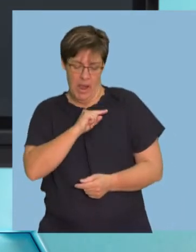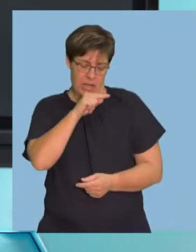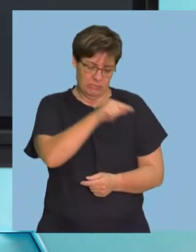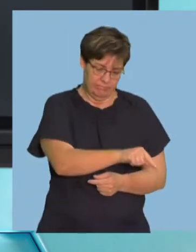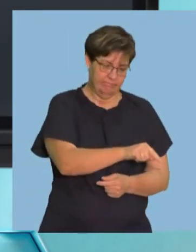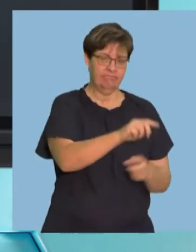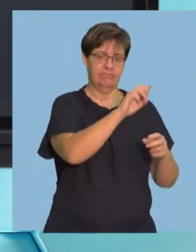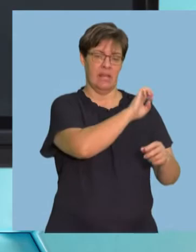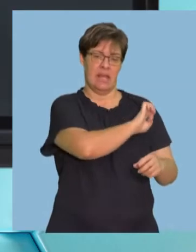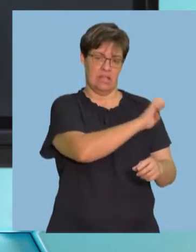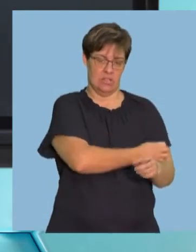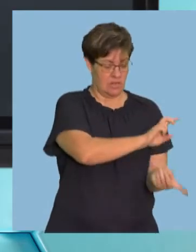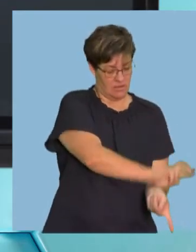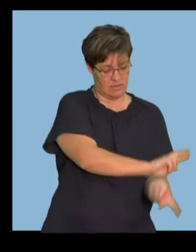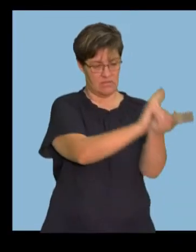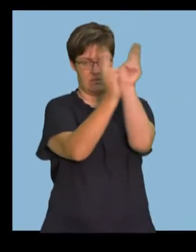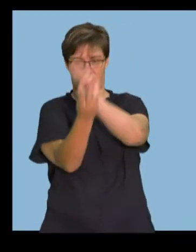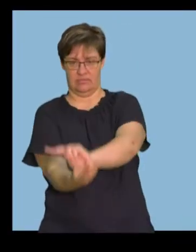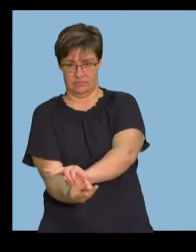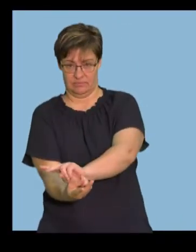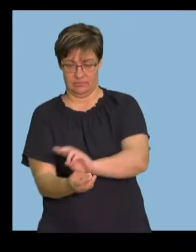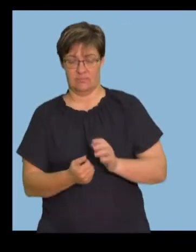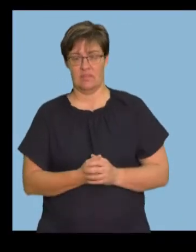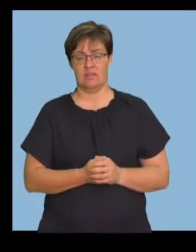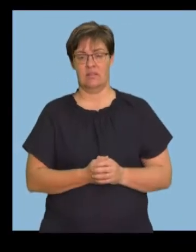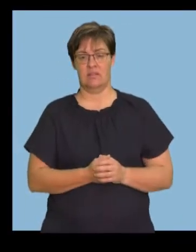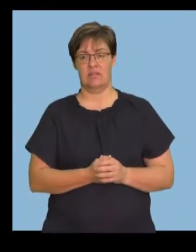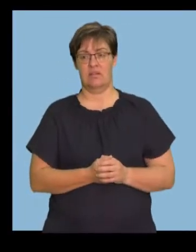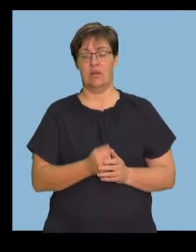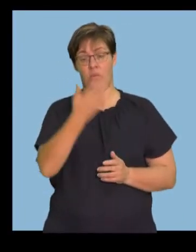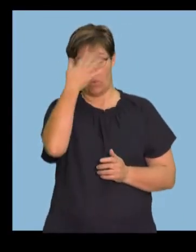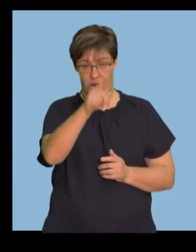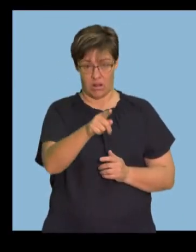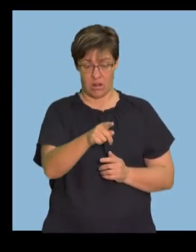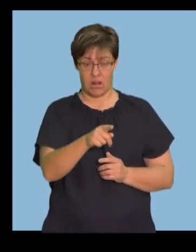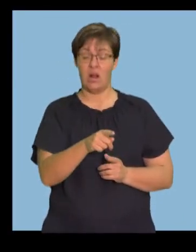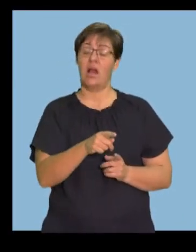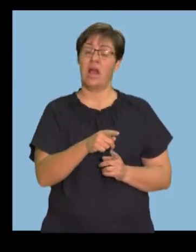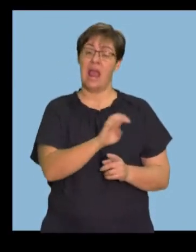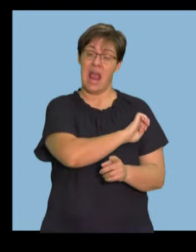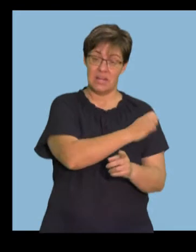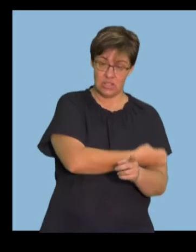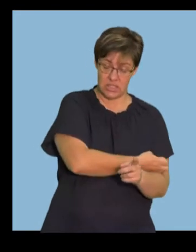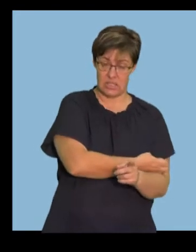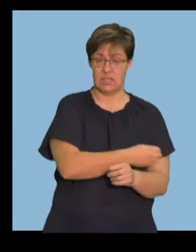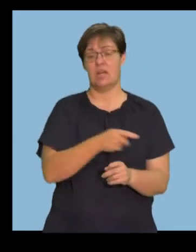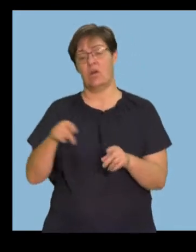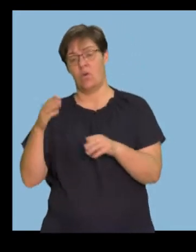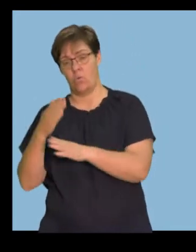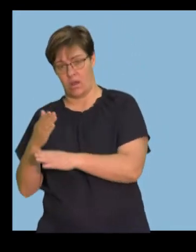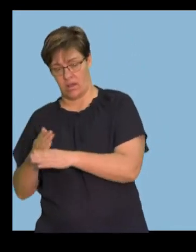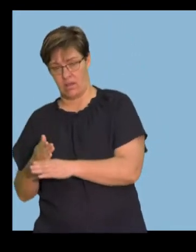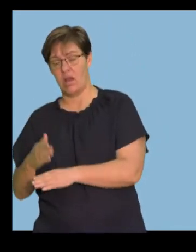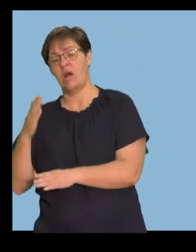converted from one form to the other, okay? And you also need to understand that energy is work and work is energy. Energy is measured